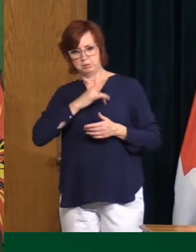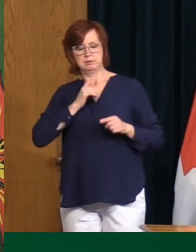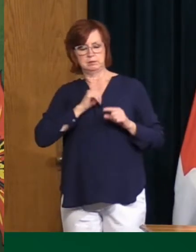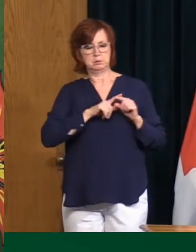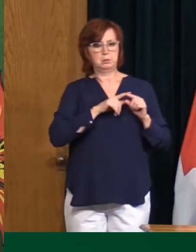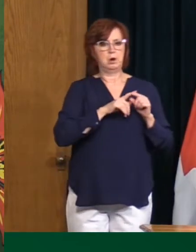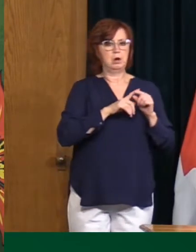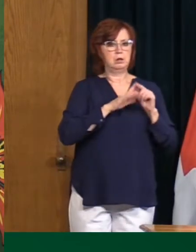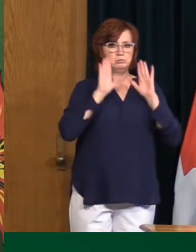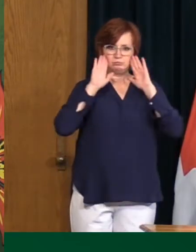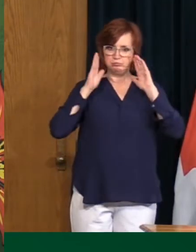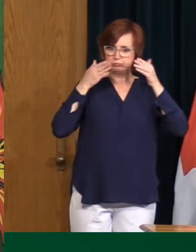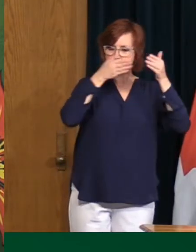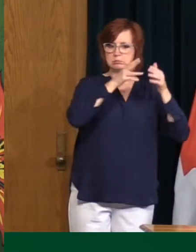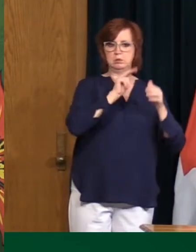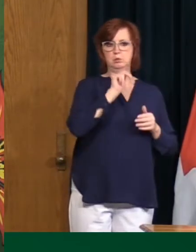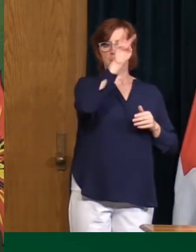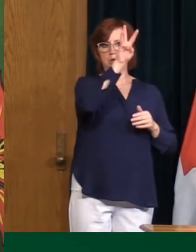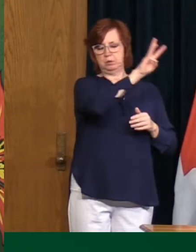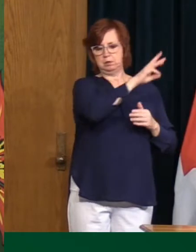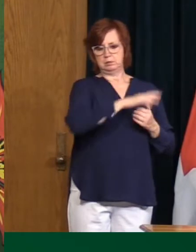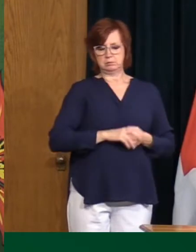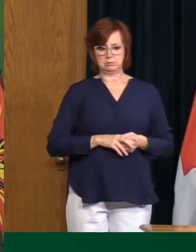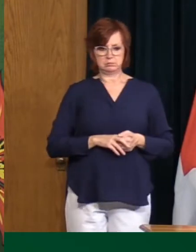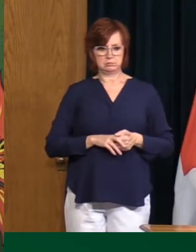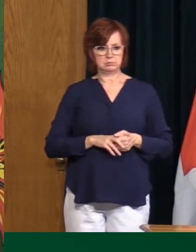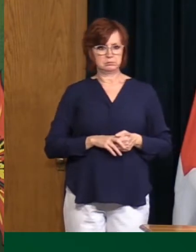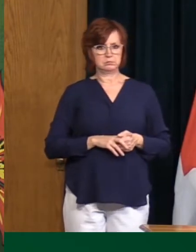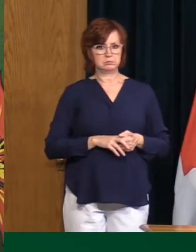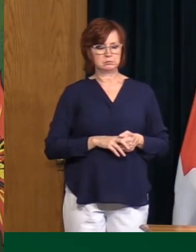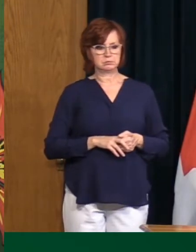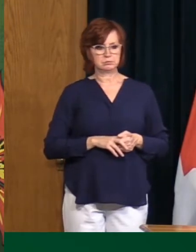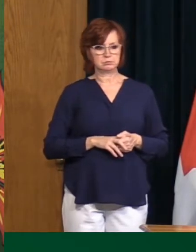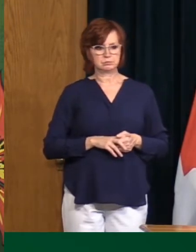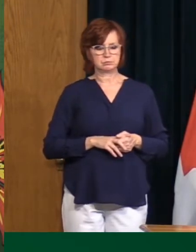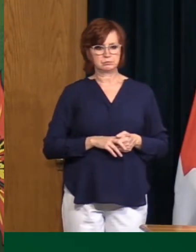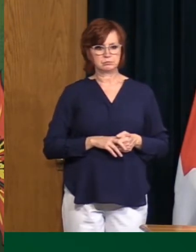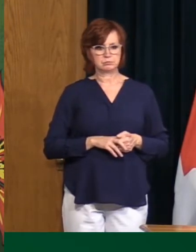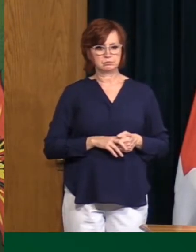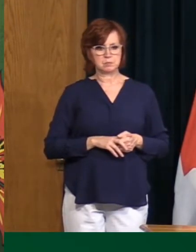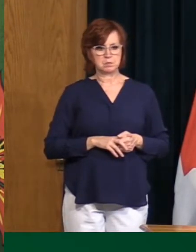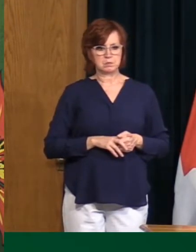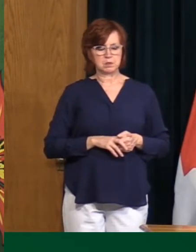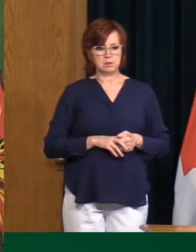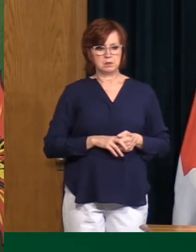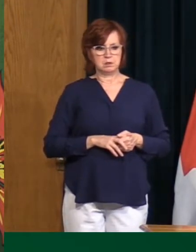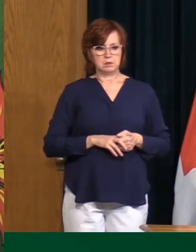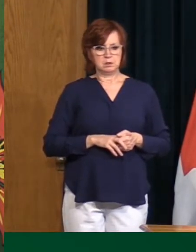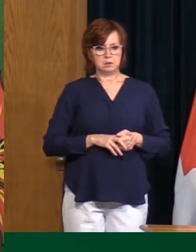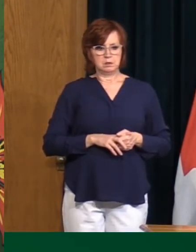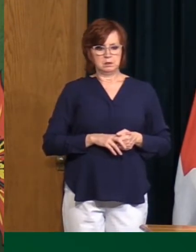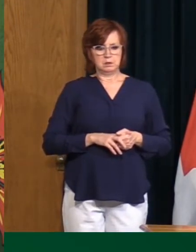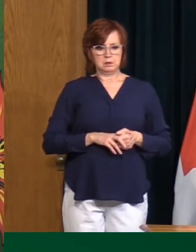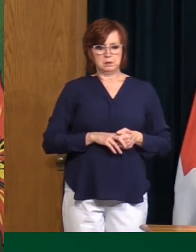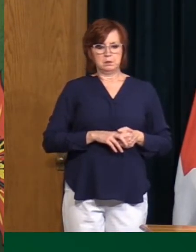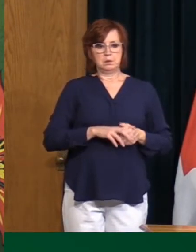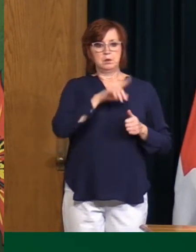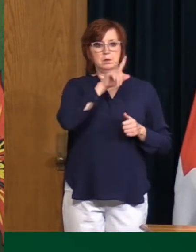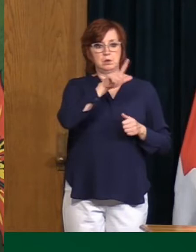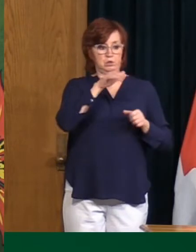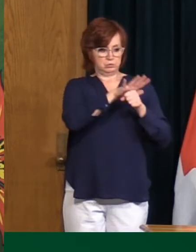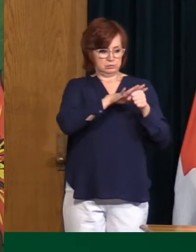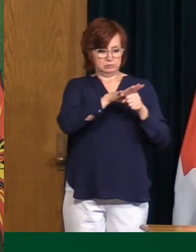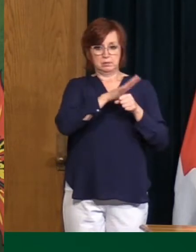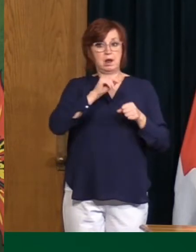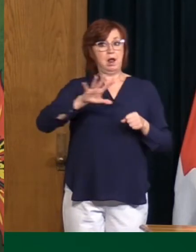not something that's unique to the Loche area. These are services that are available to residents of the province that would struggle with these